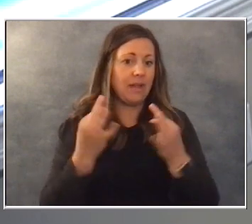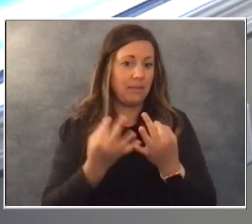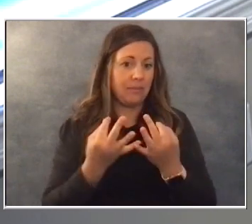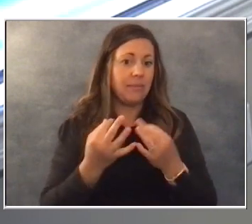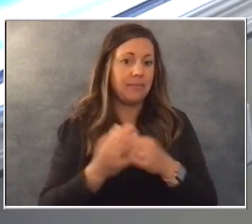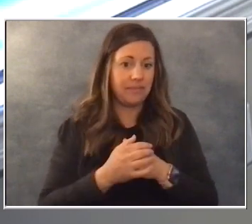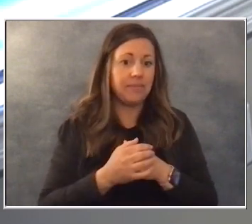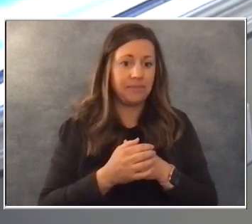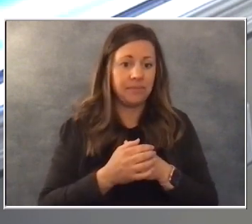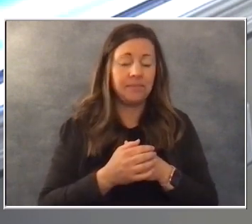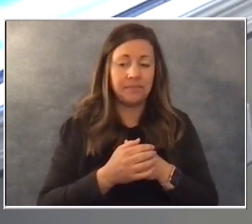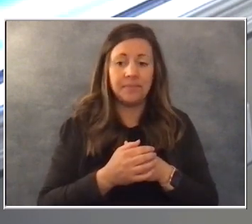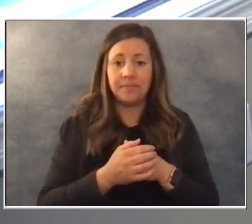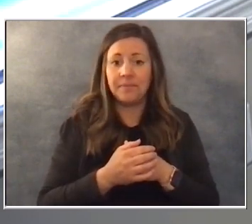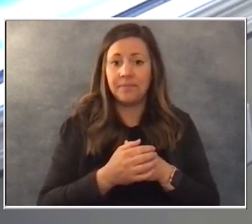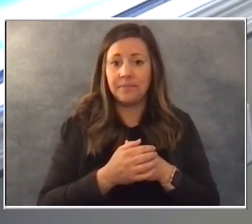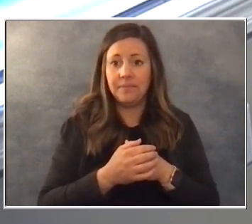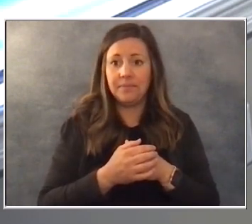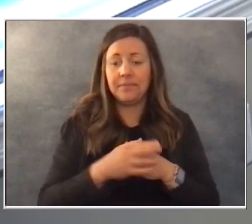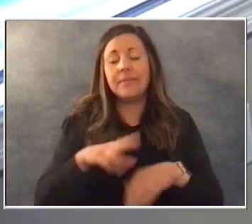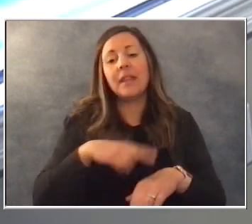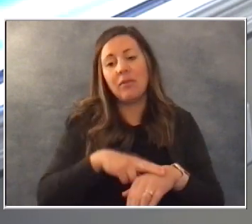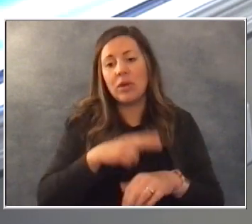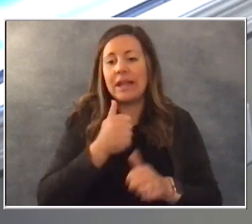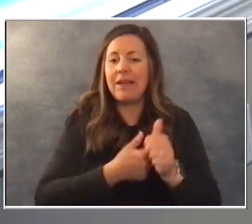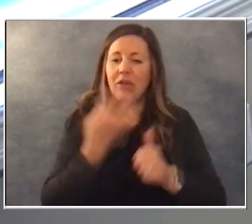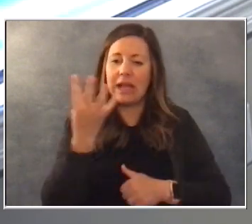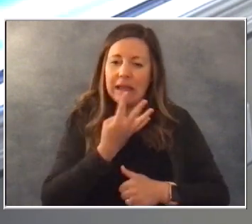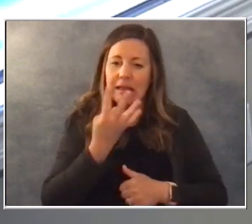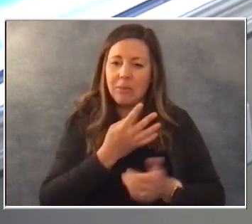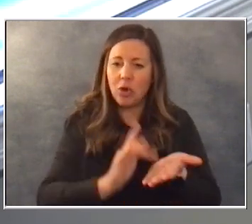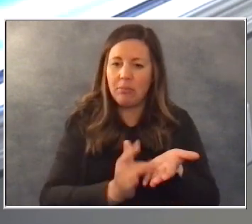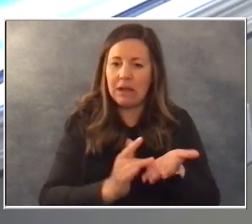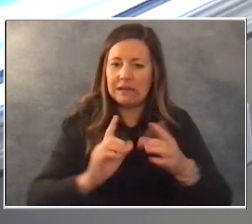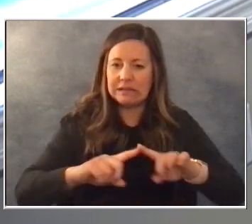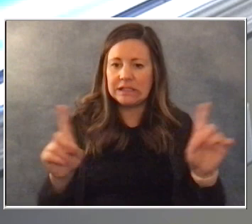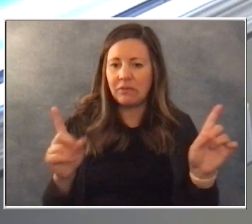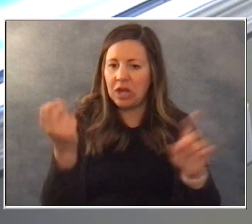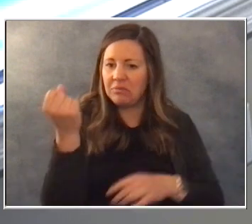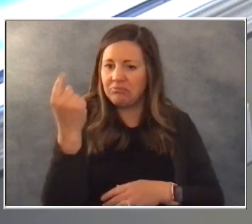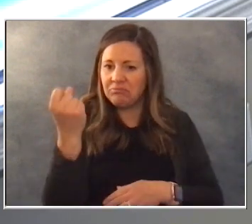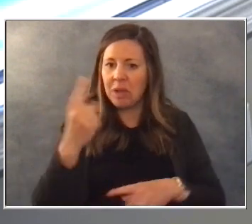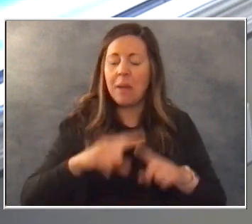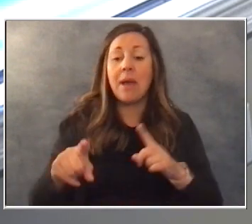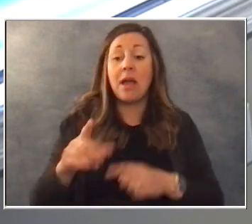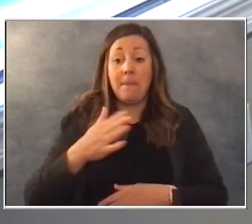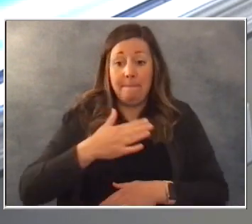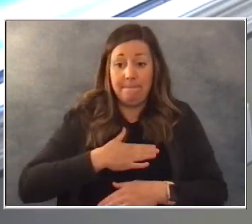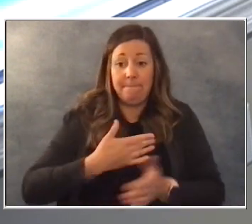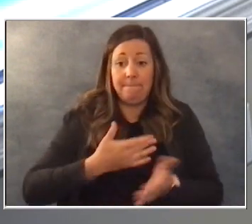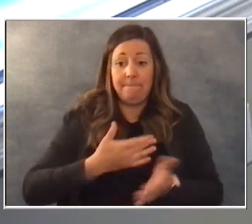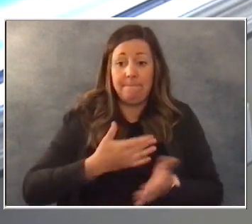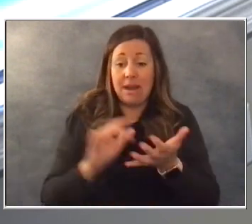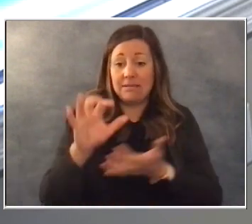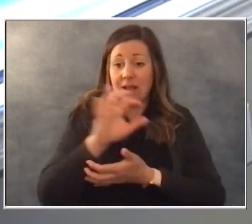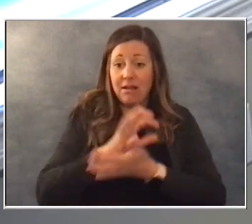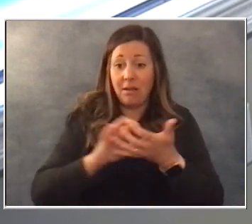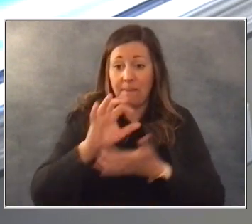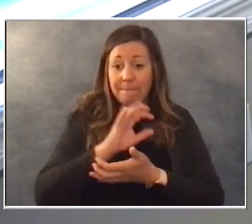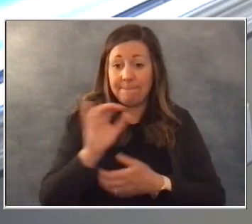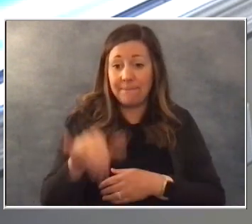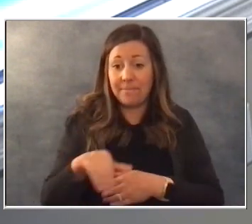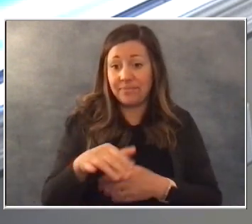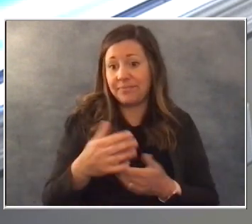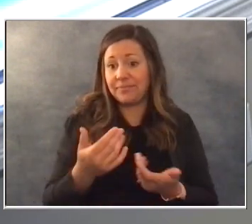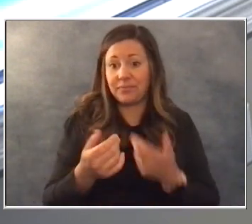Of course, every chemo drug is different, but the regimen I was on, 1